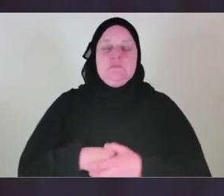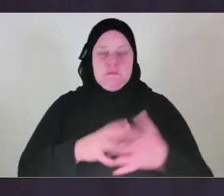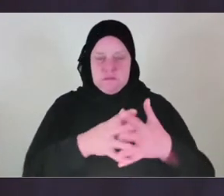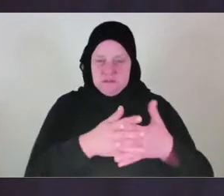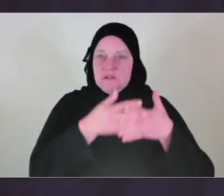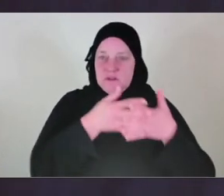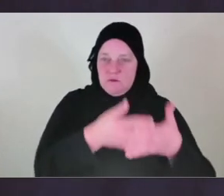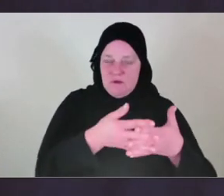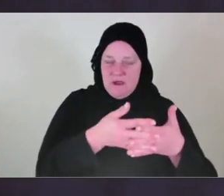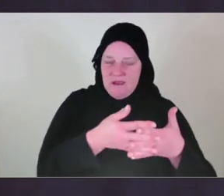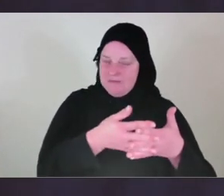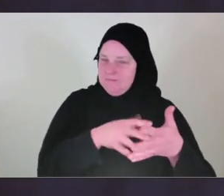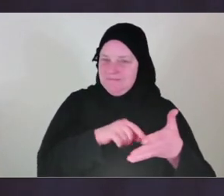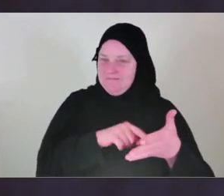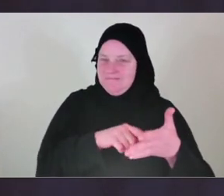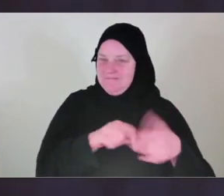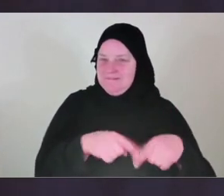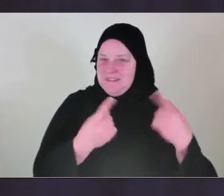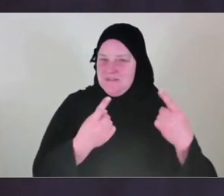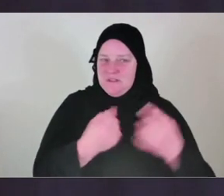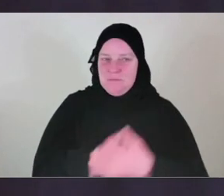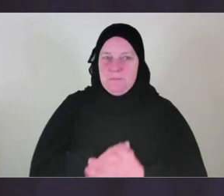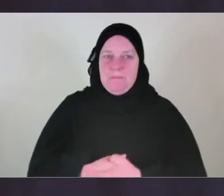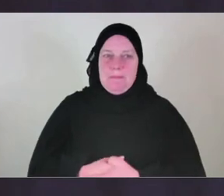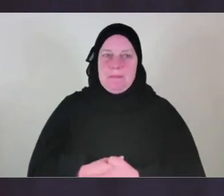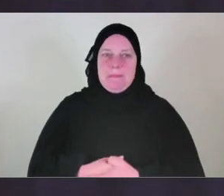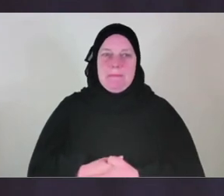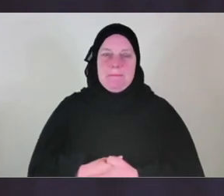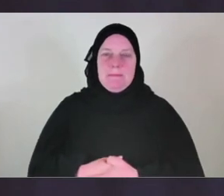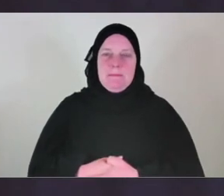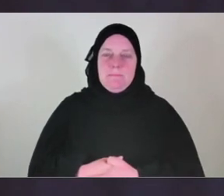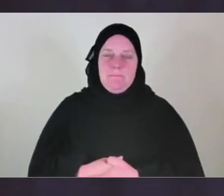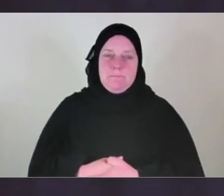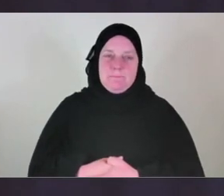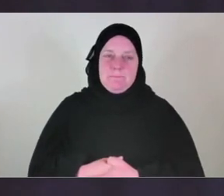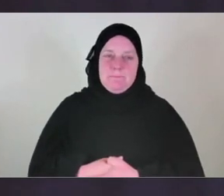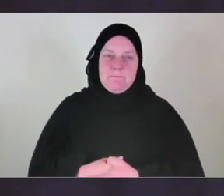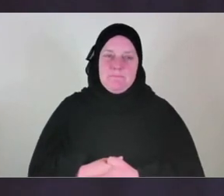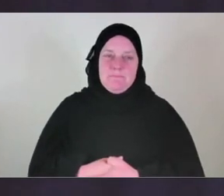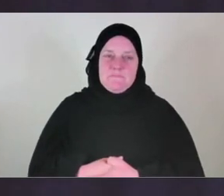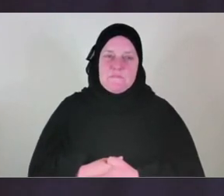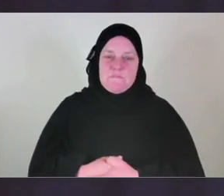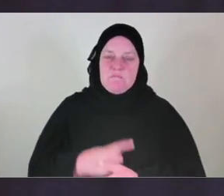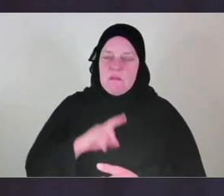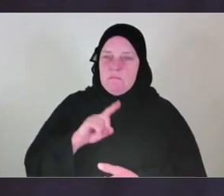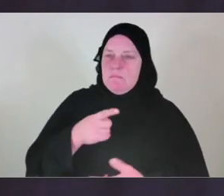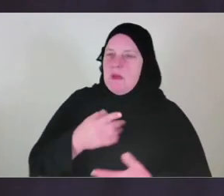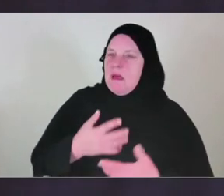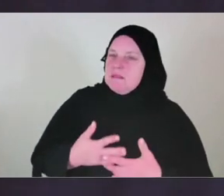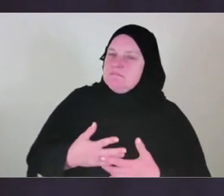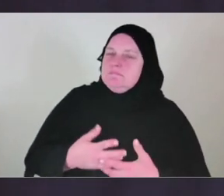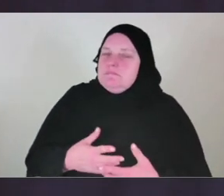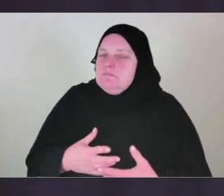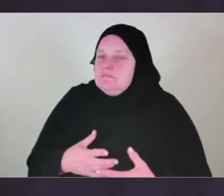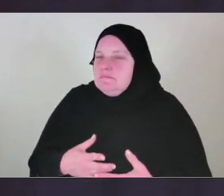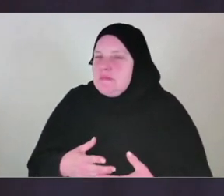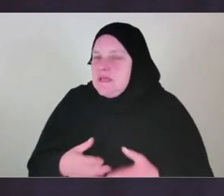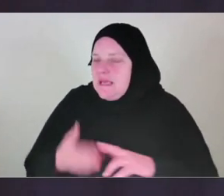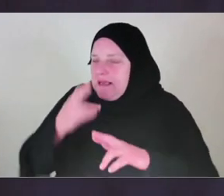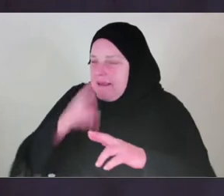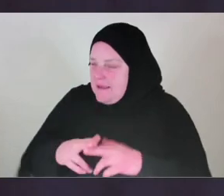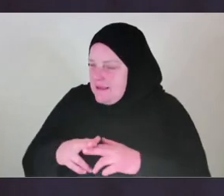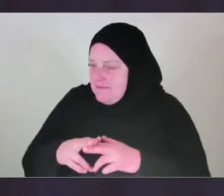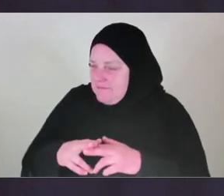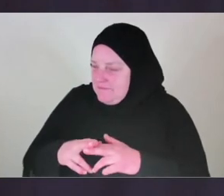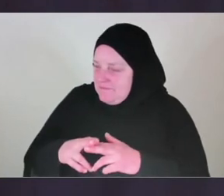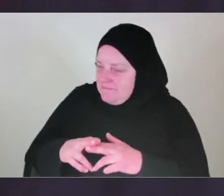attacking? This is the way that you're supposed to counter, the way that the Imam salawatullahi wasalamu alayhi says. Now,